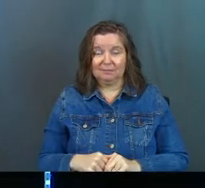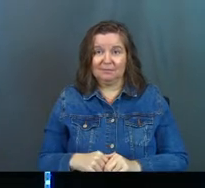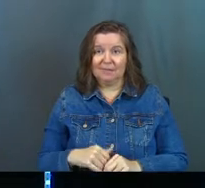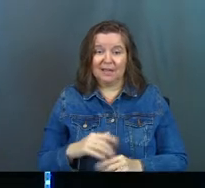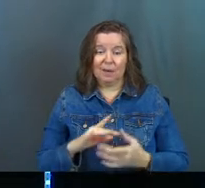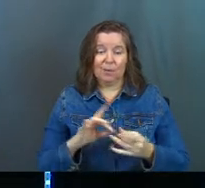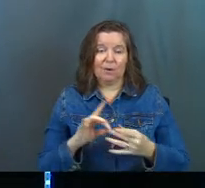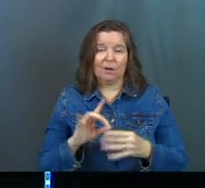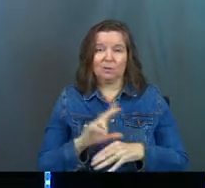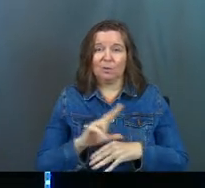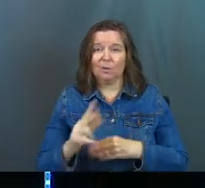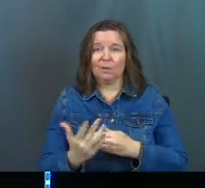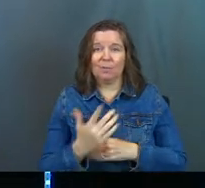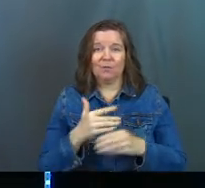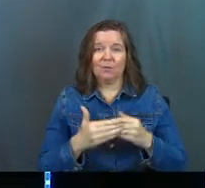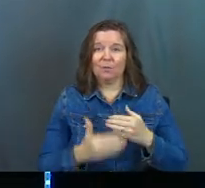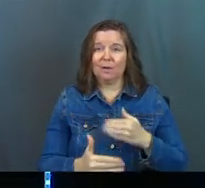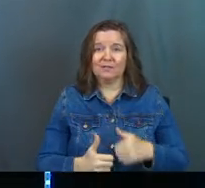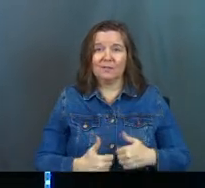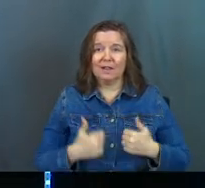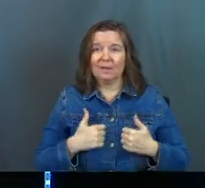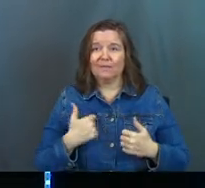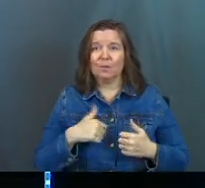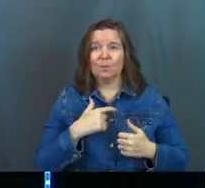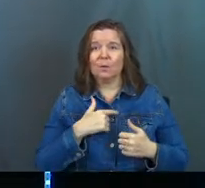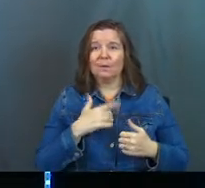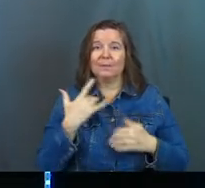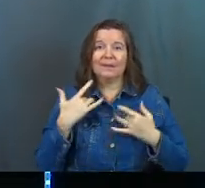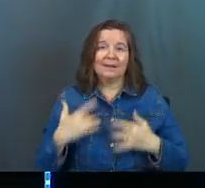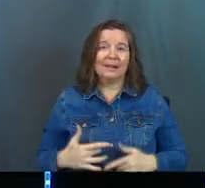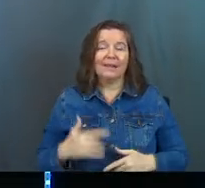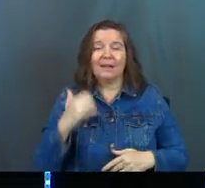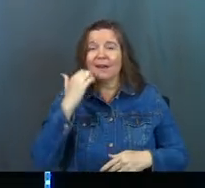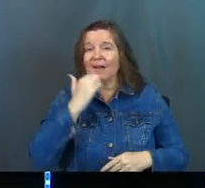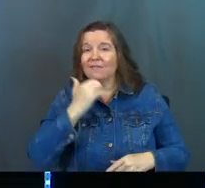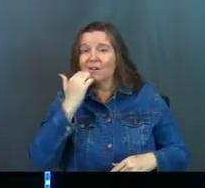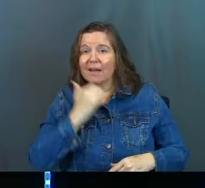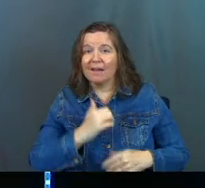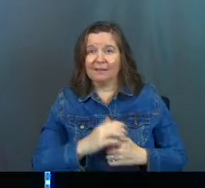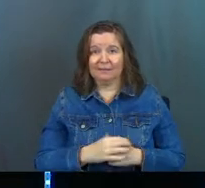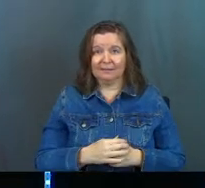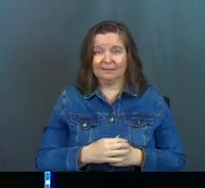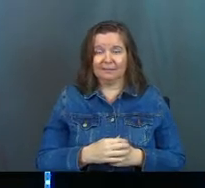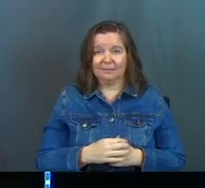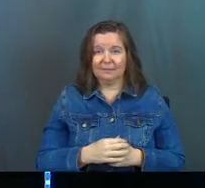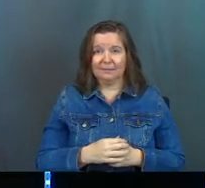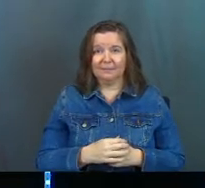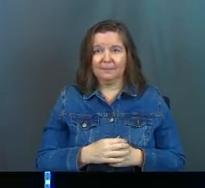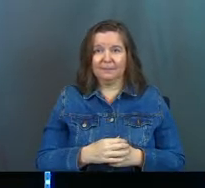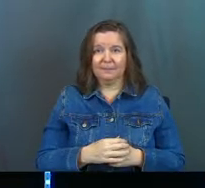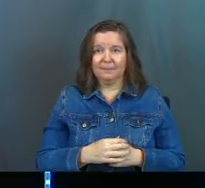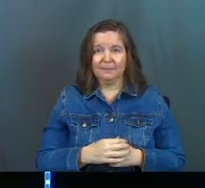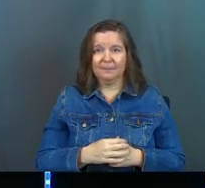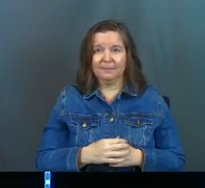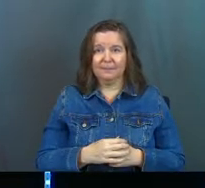3 a.m. for the rest of our lives, just like this. And we're going to be naked every single day.